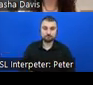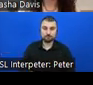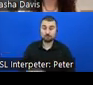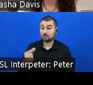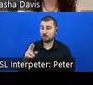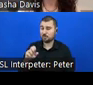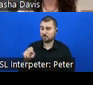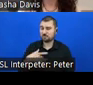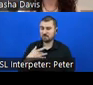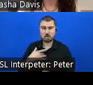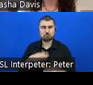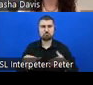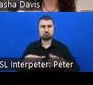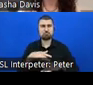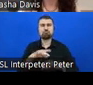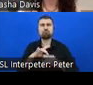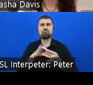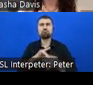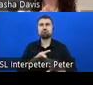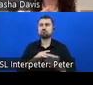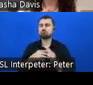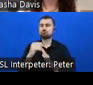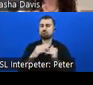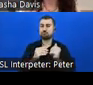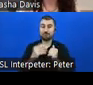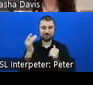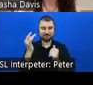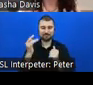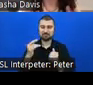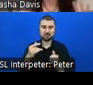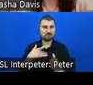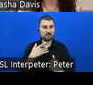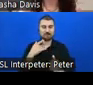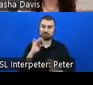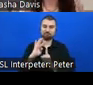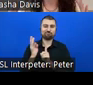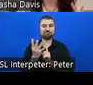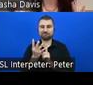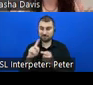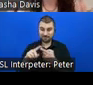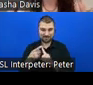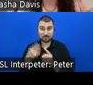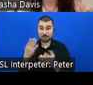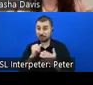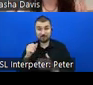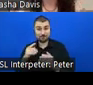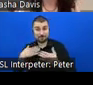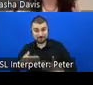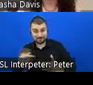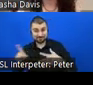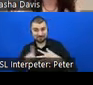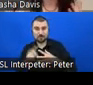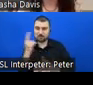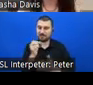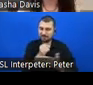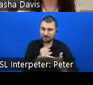comfortable in the space because he felt that he was surrounded by friends, even when they weren't physically there, because the art made